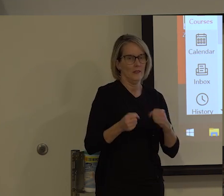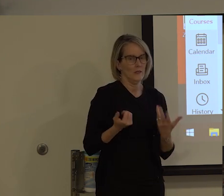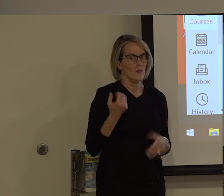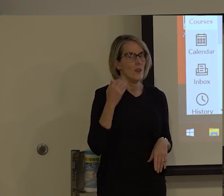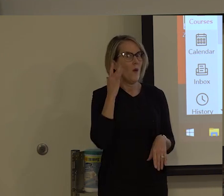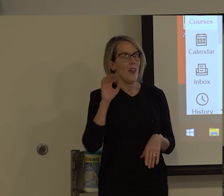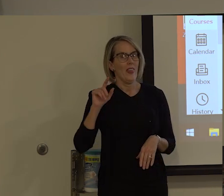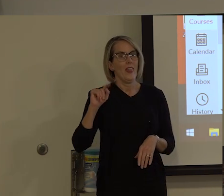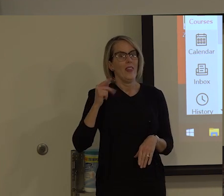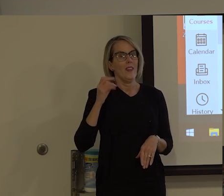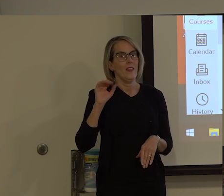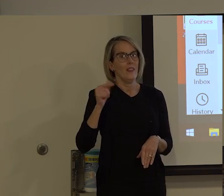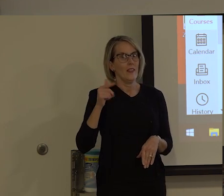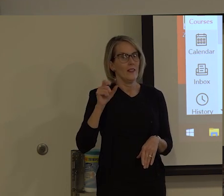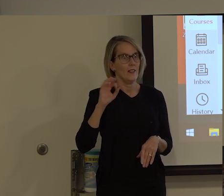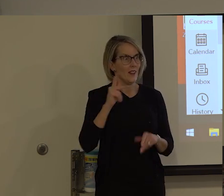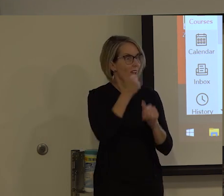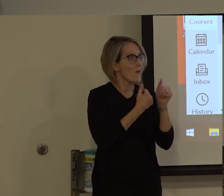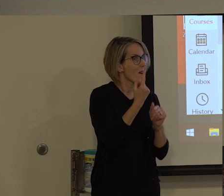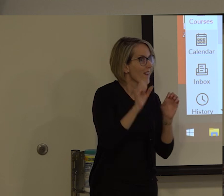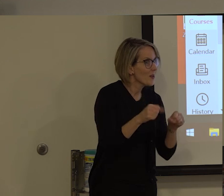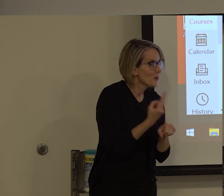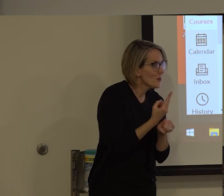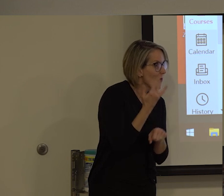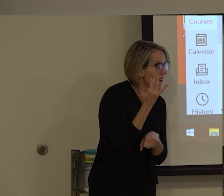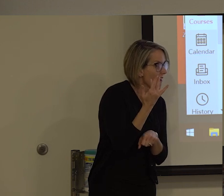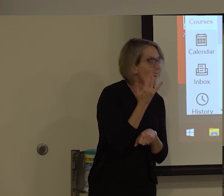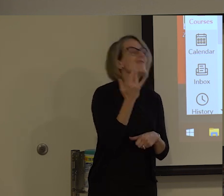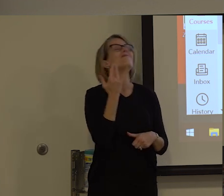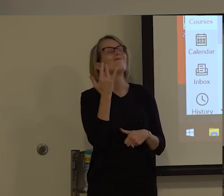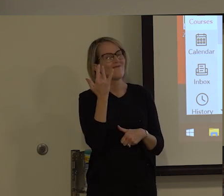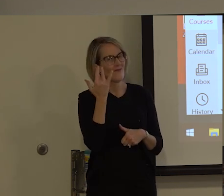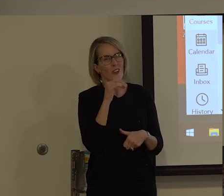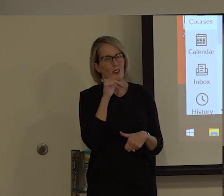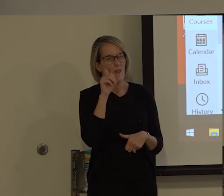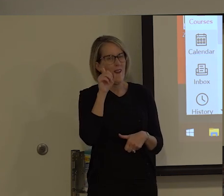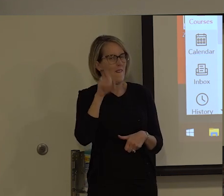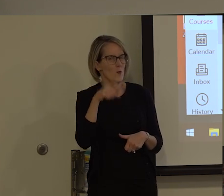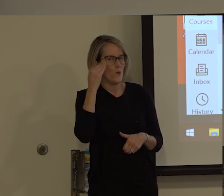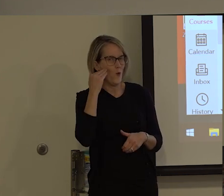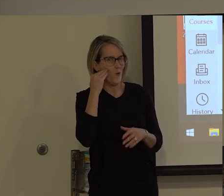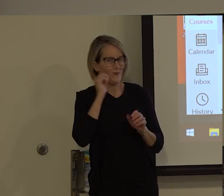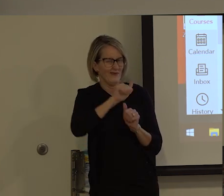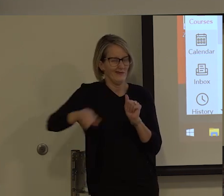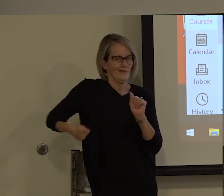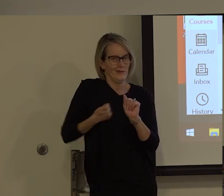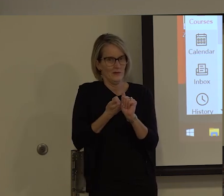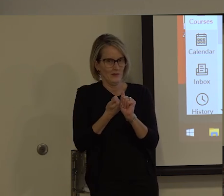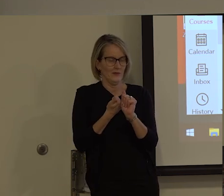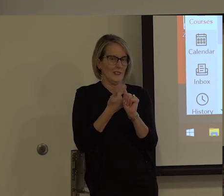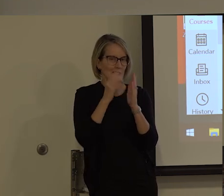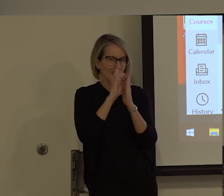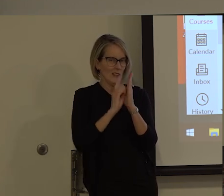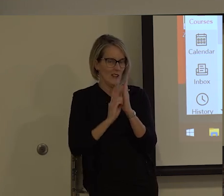ThingLink is allowed to be used by everybody because you don't necessarily have to know the quirks of how some of those accessibility features work because